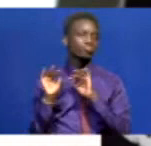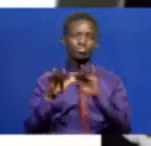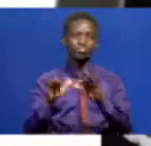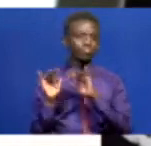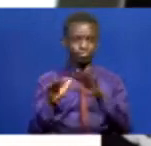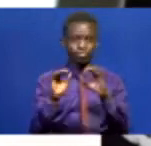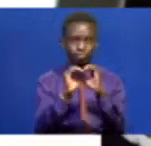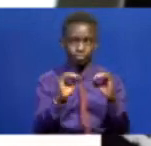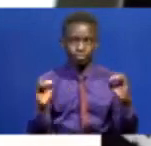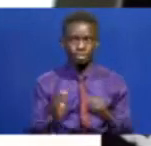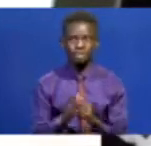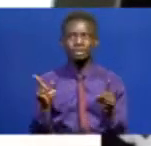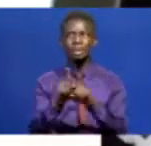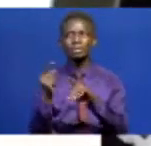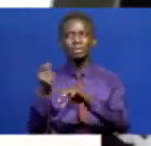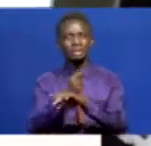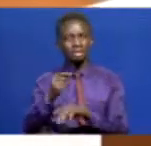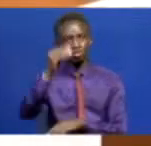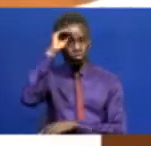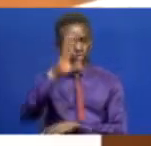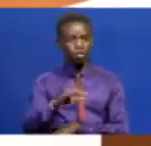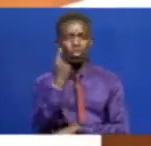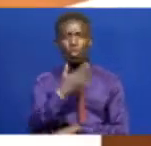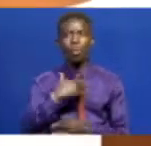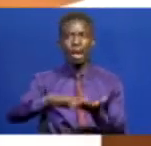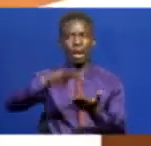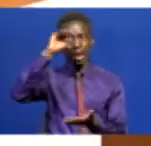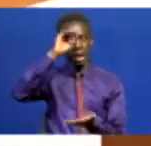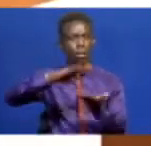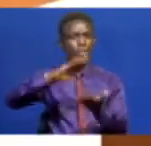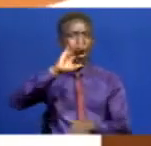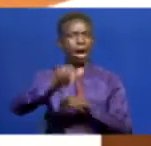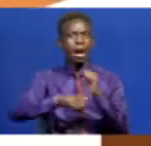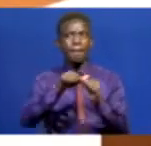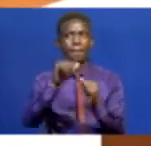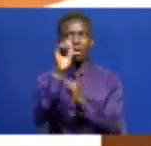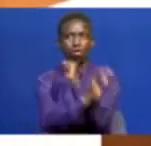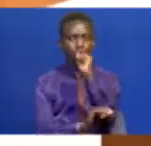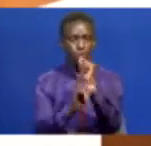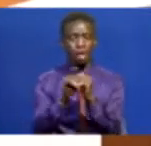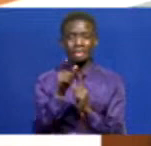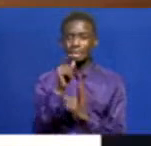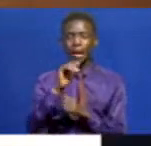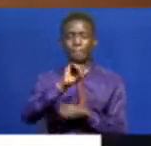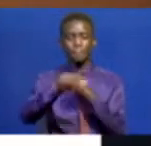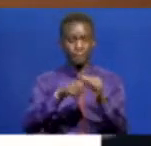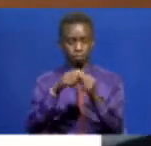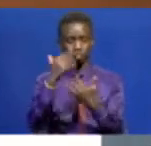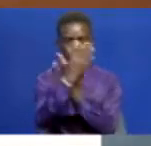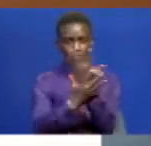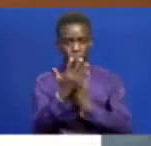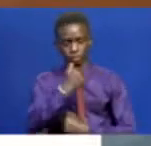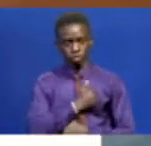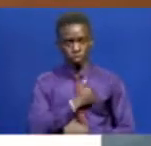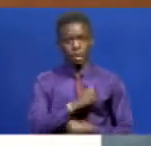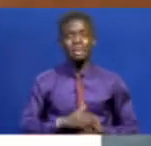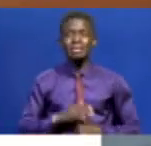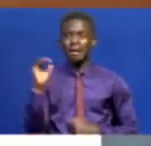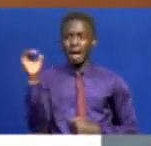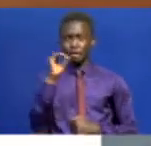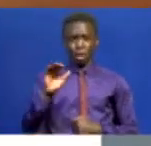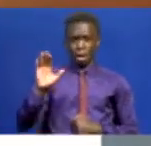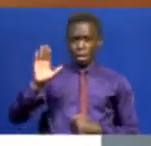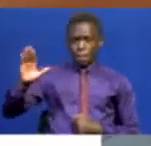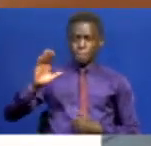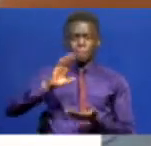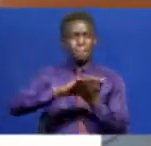He also trains students who wish to learn more about computers. His customers have remained loyal, which